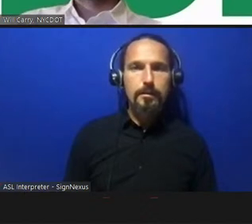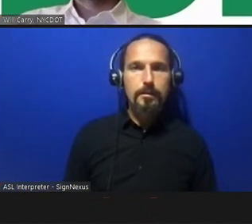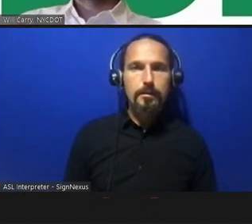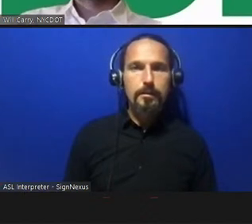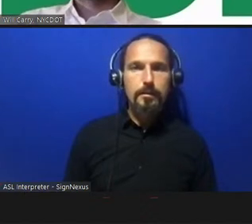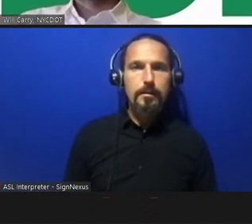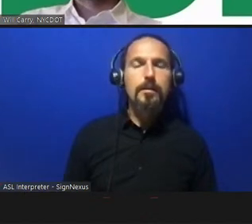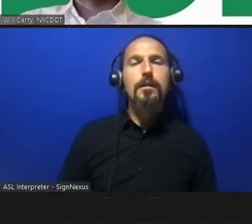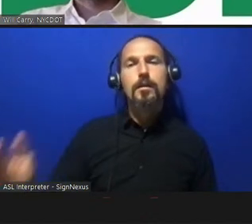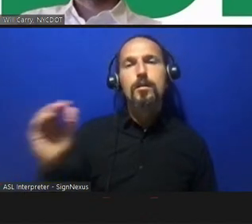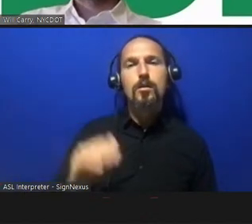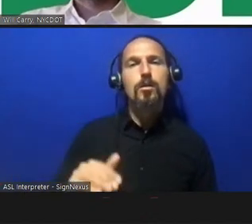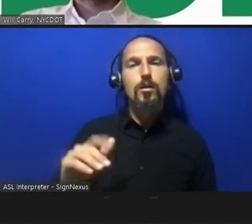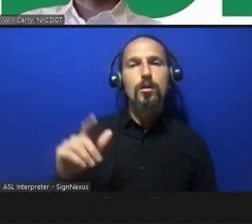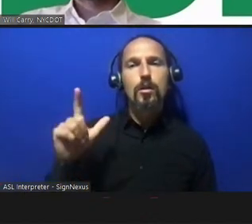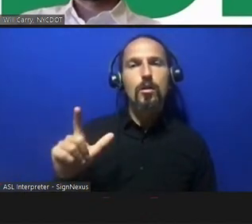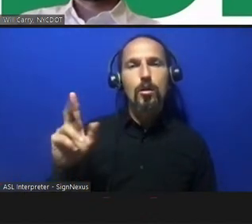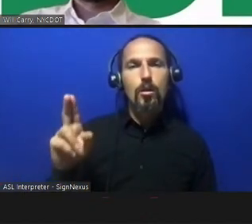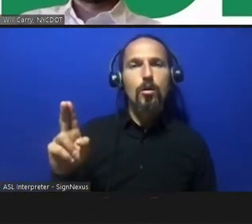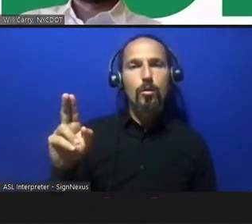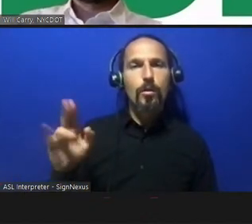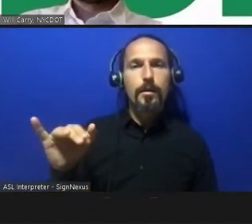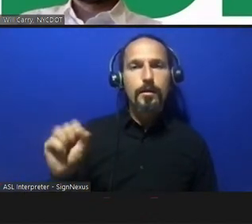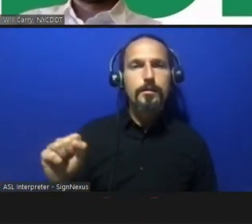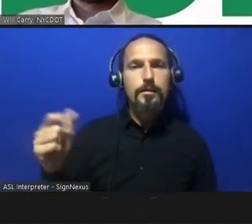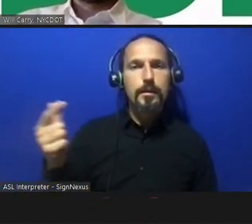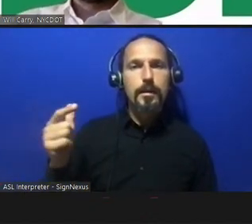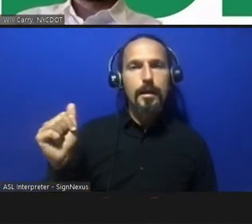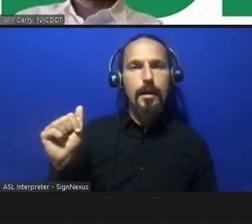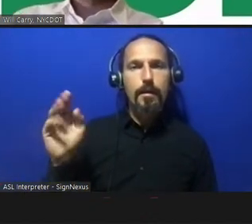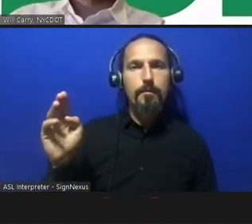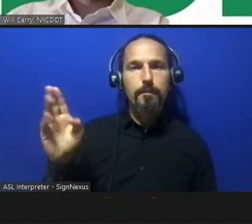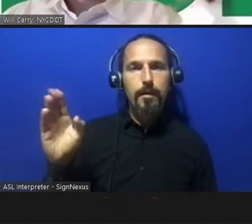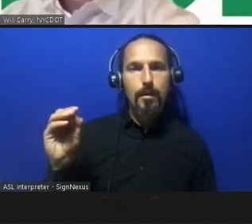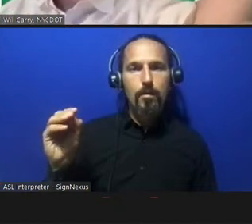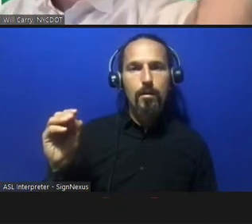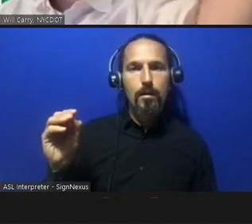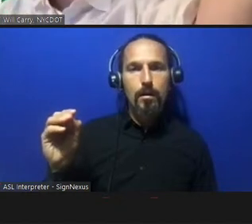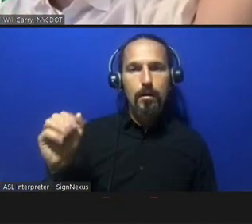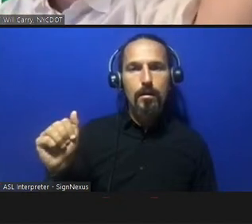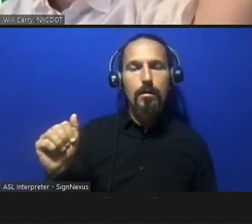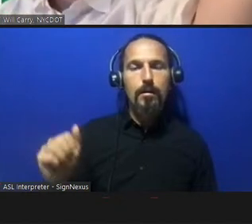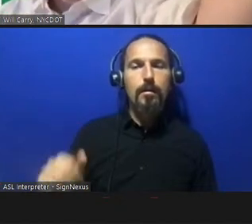the next speaker is luis gamboa followed by rodney carter